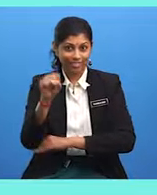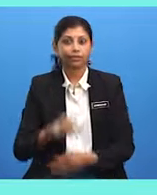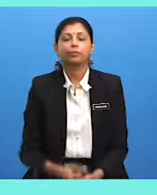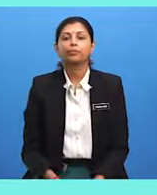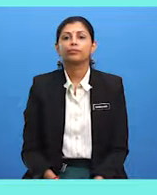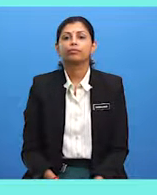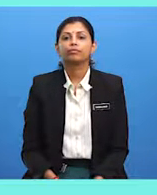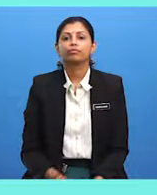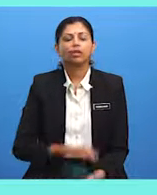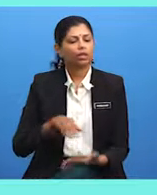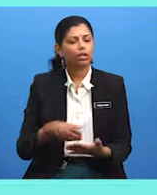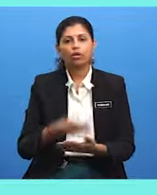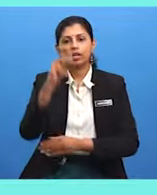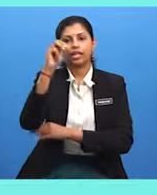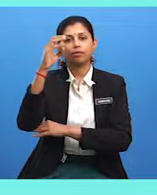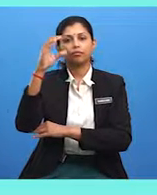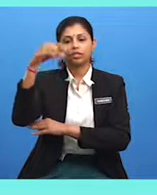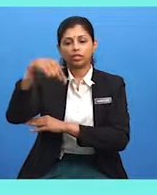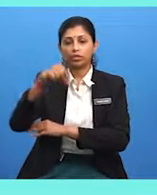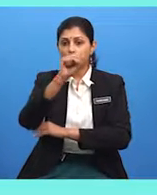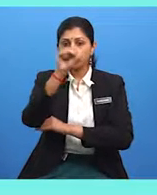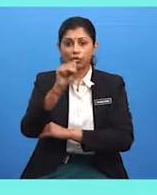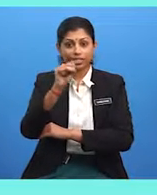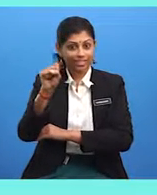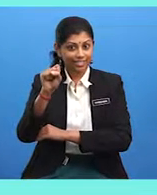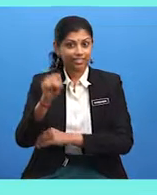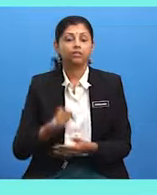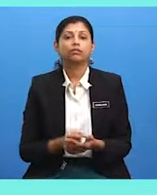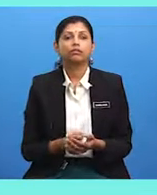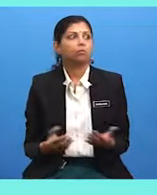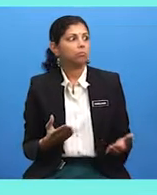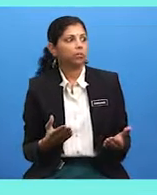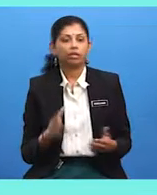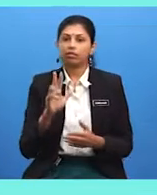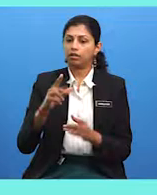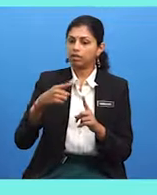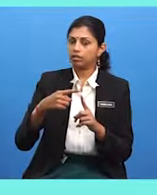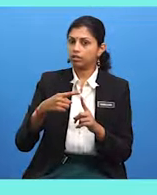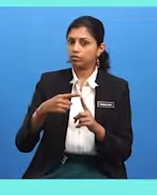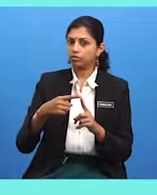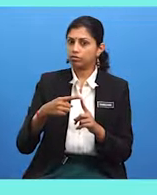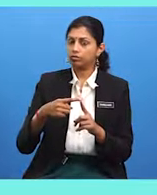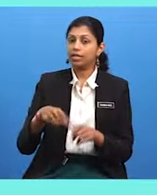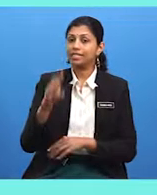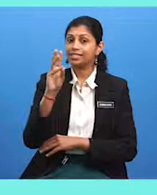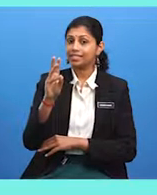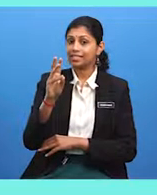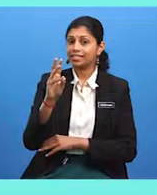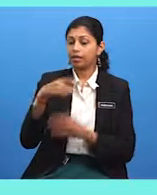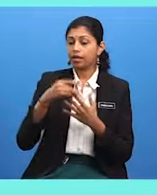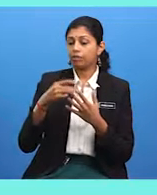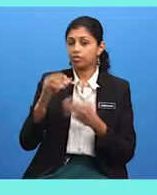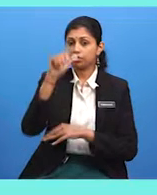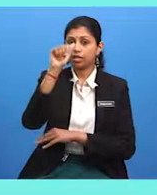and they're all multiple choice questions ranging from 3 options given to